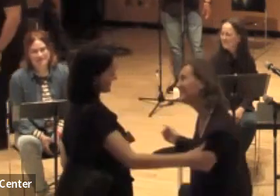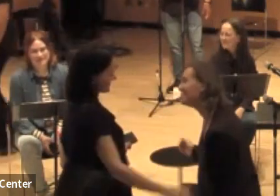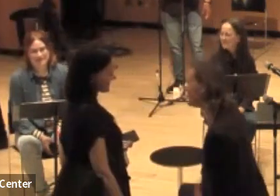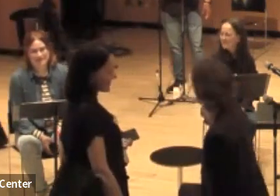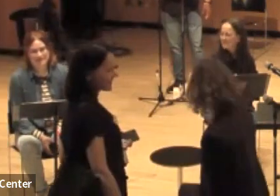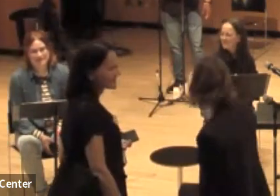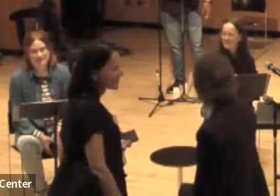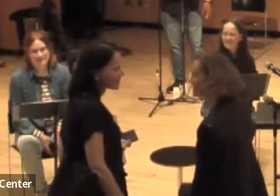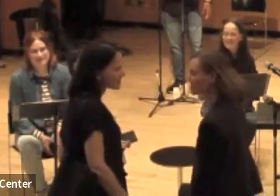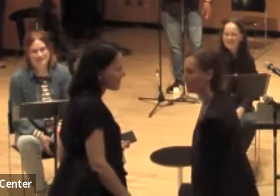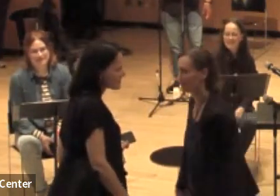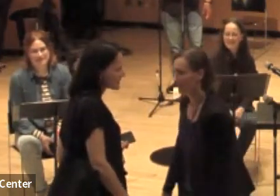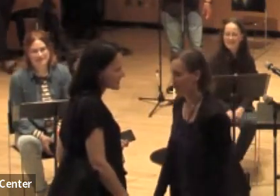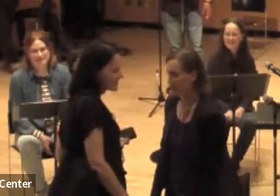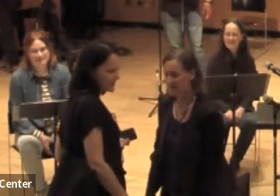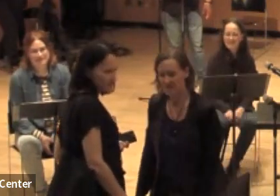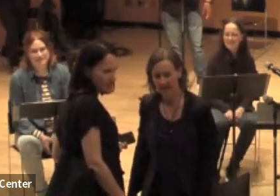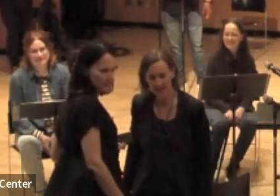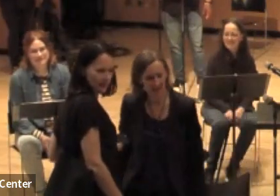here